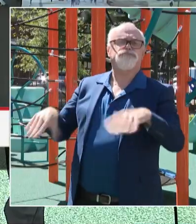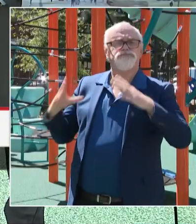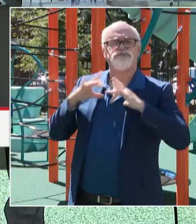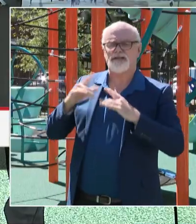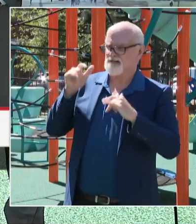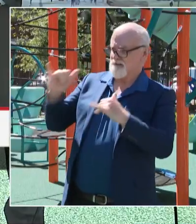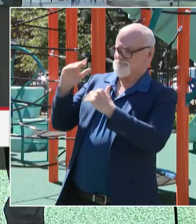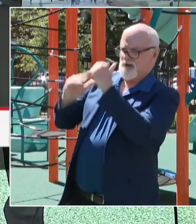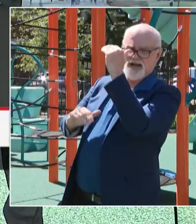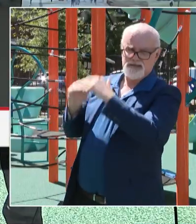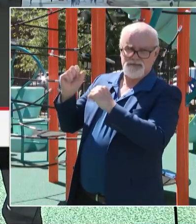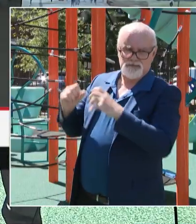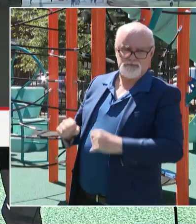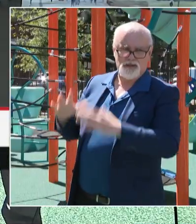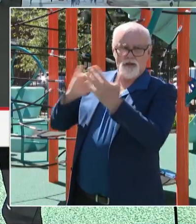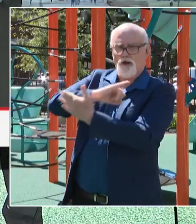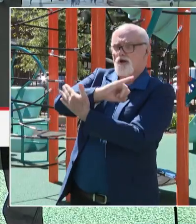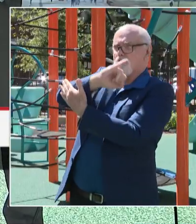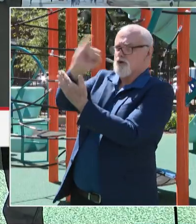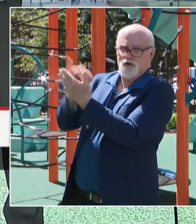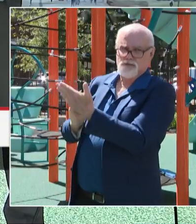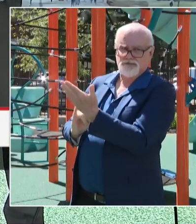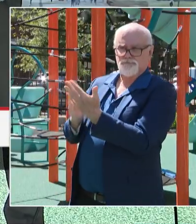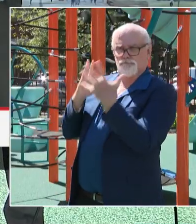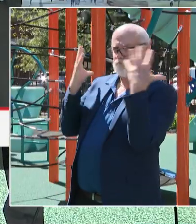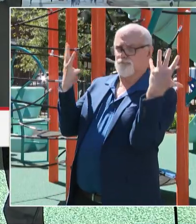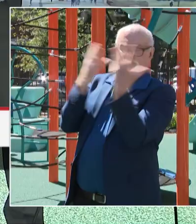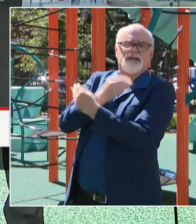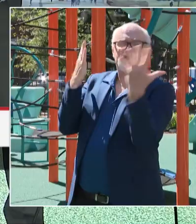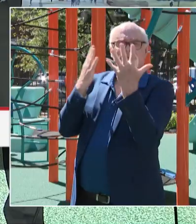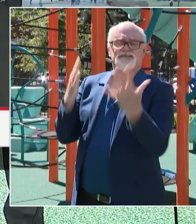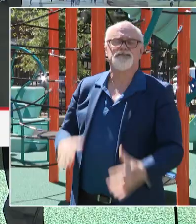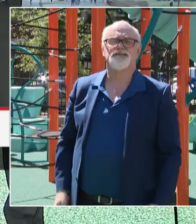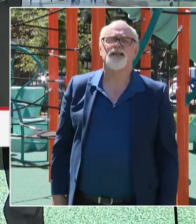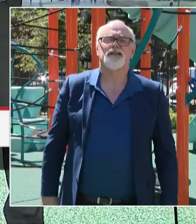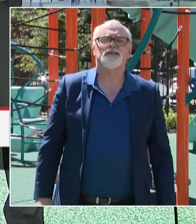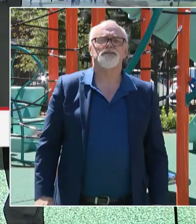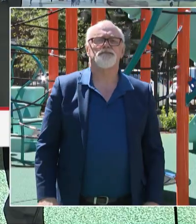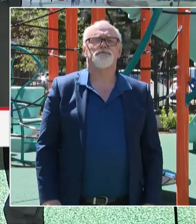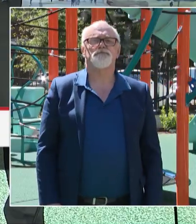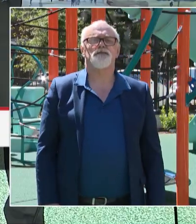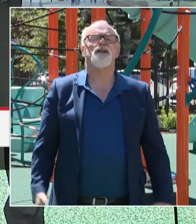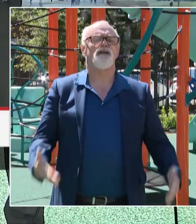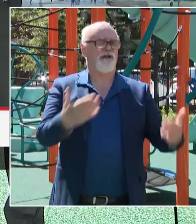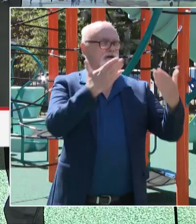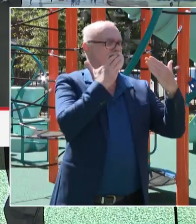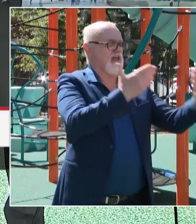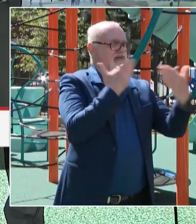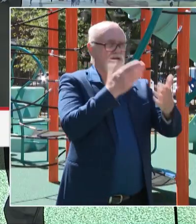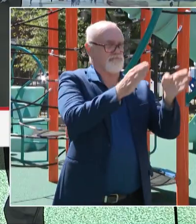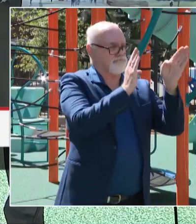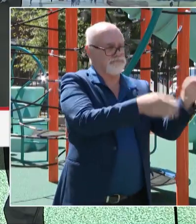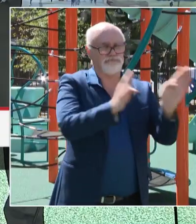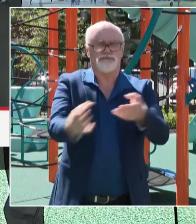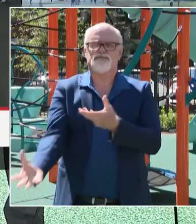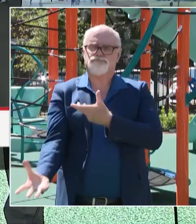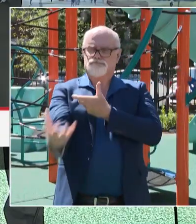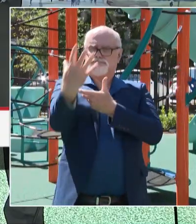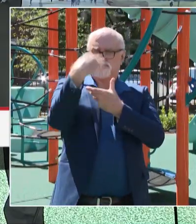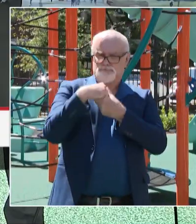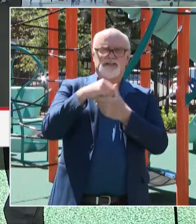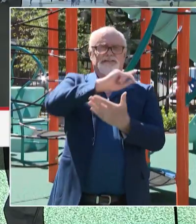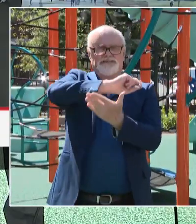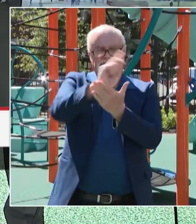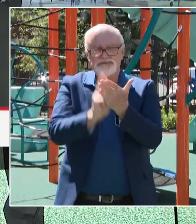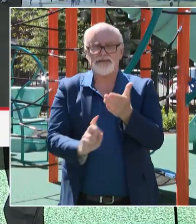to thank everybody who helped with its creation and design, because truly, I never could have envisioned what we